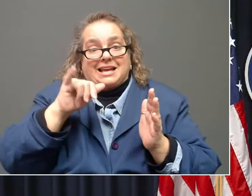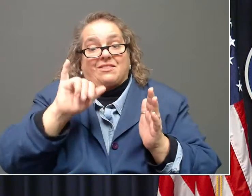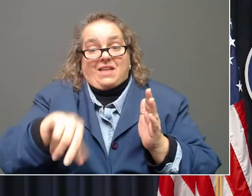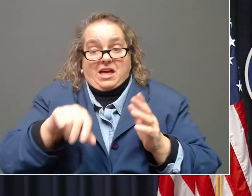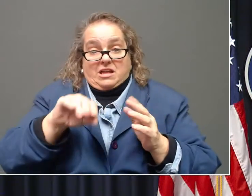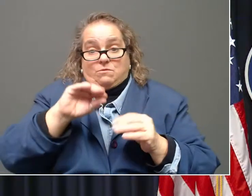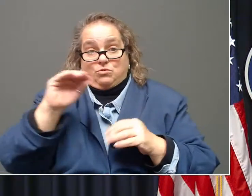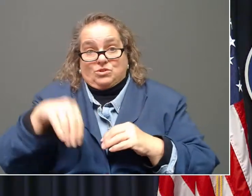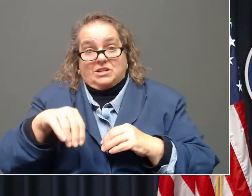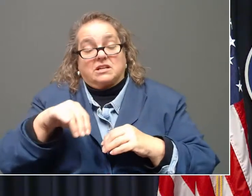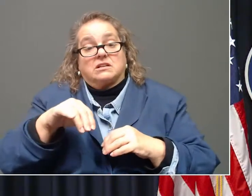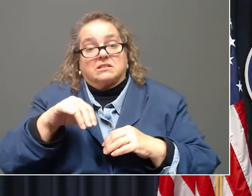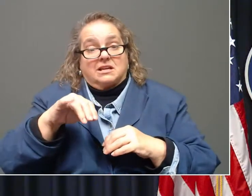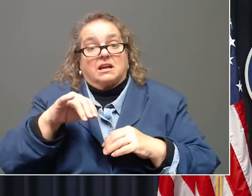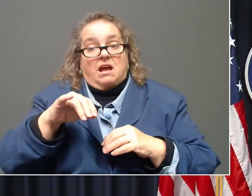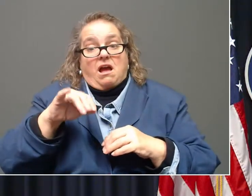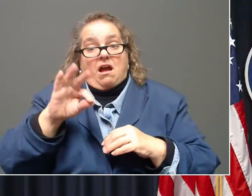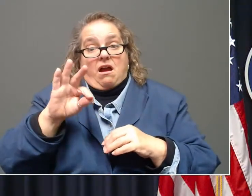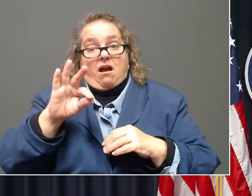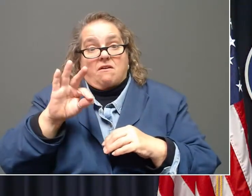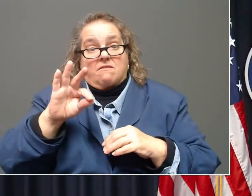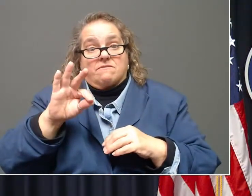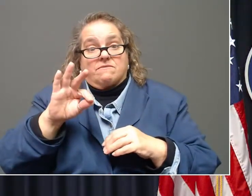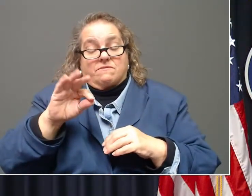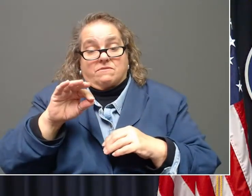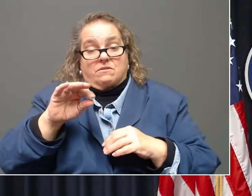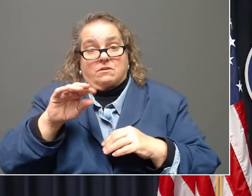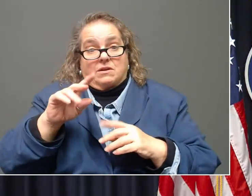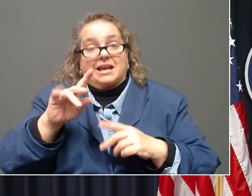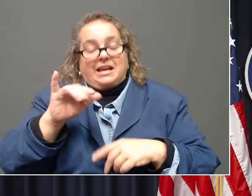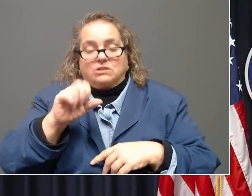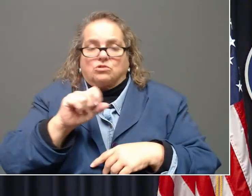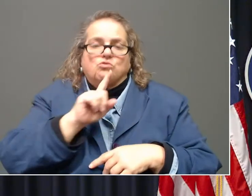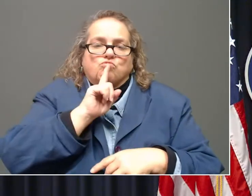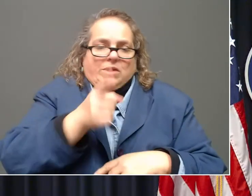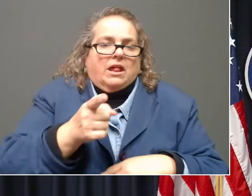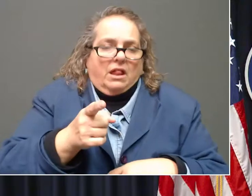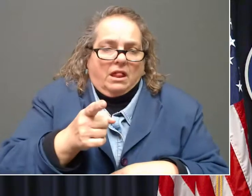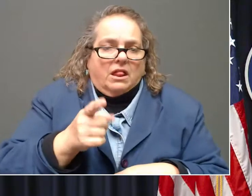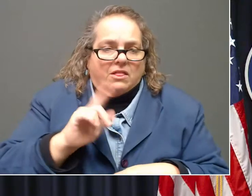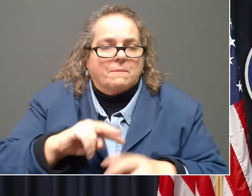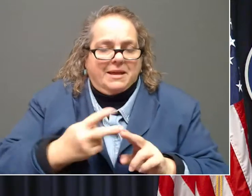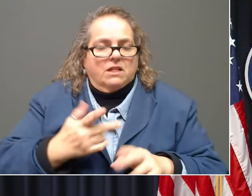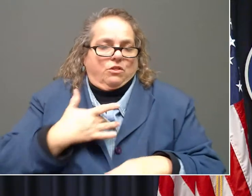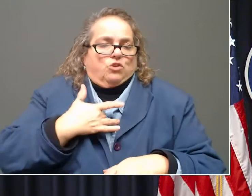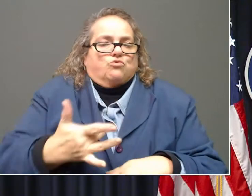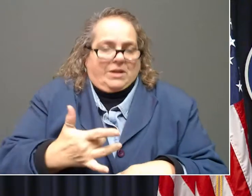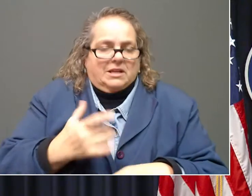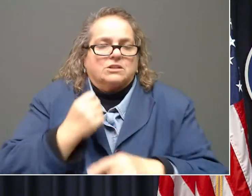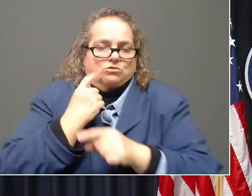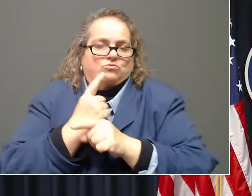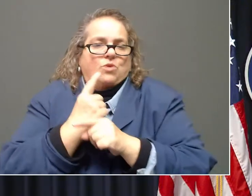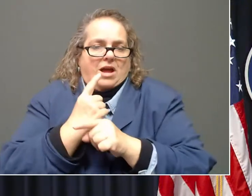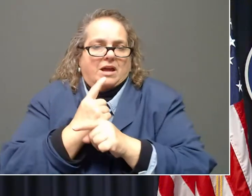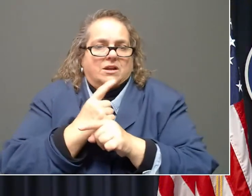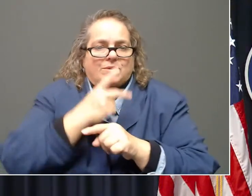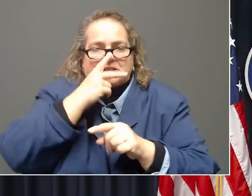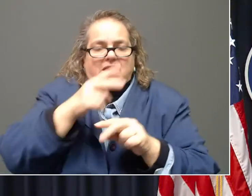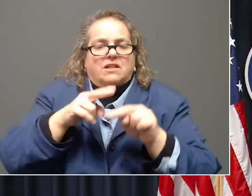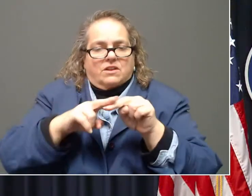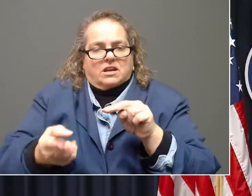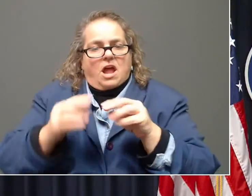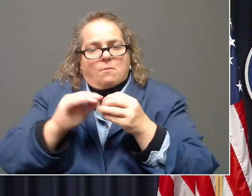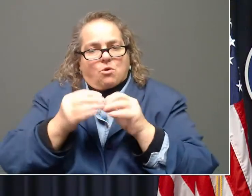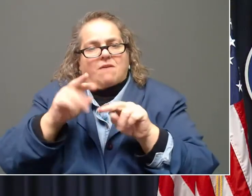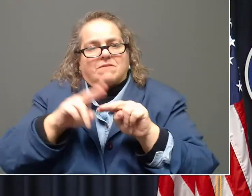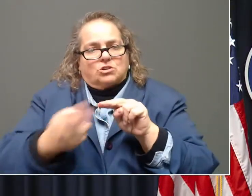remaining pretty stable, and we're seeing a declining positivity rate. And the declining positivity rate tells